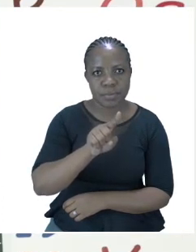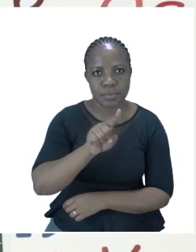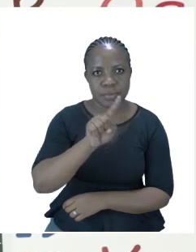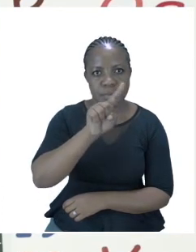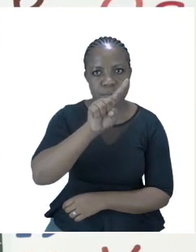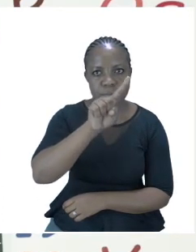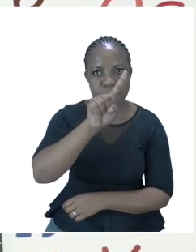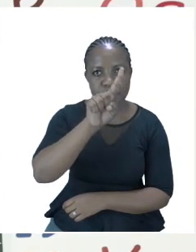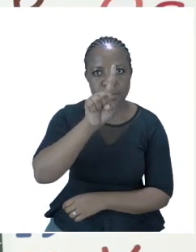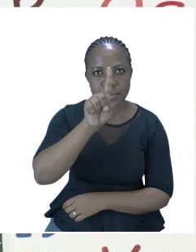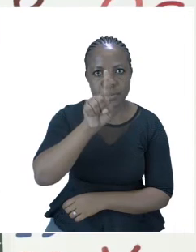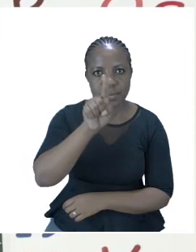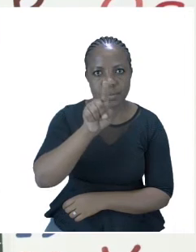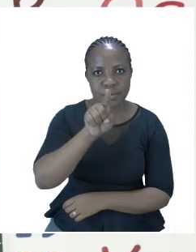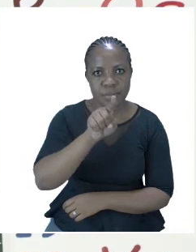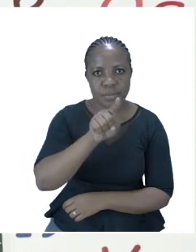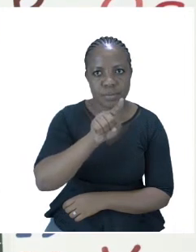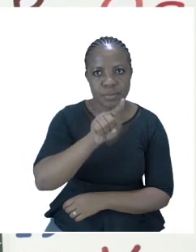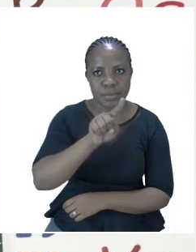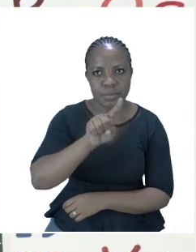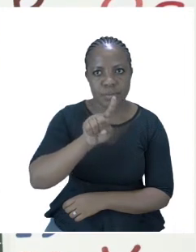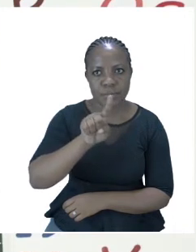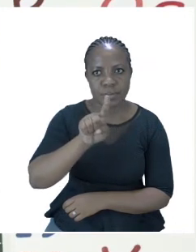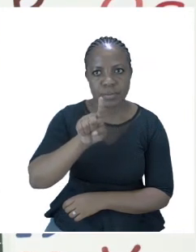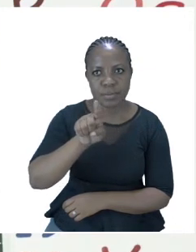say round and